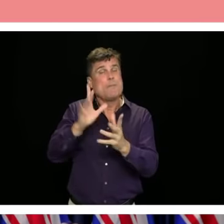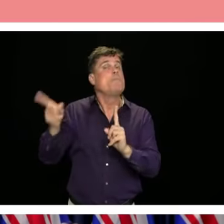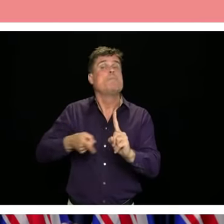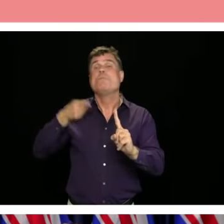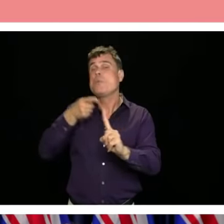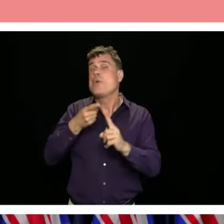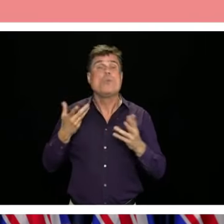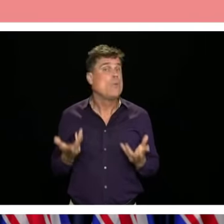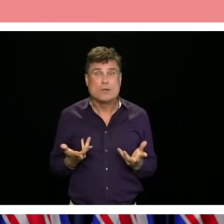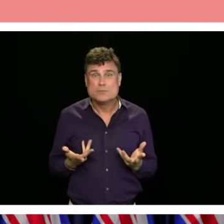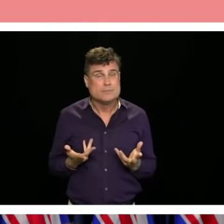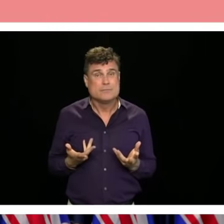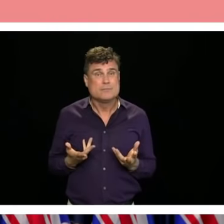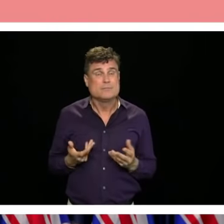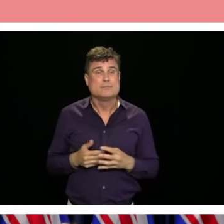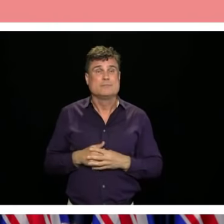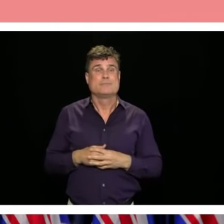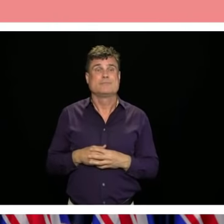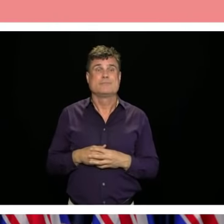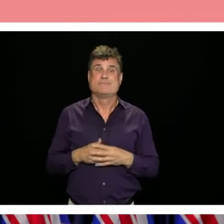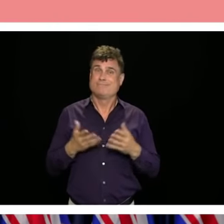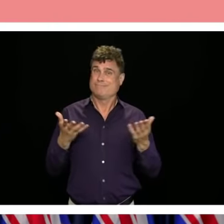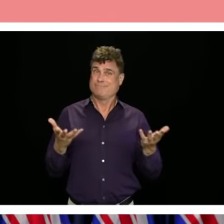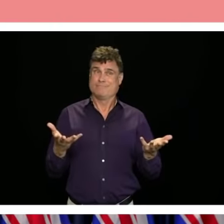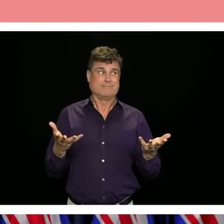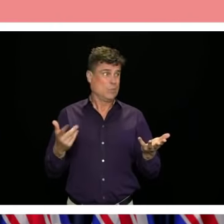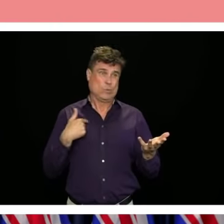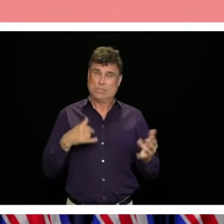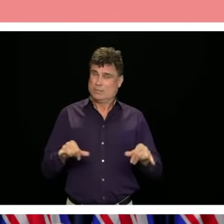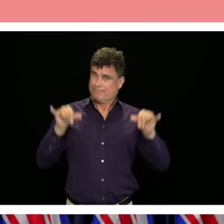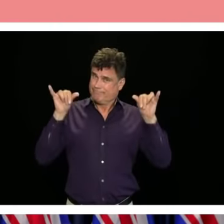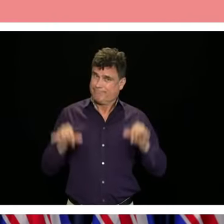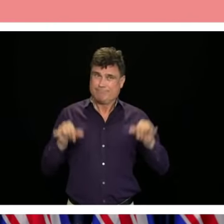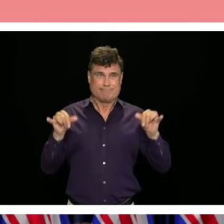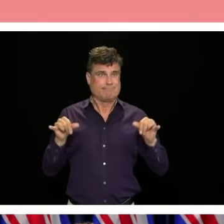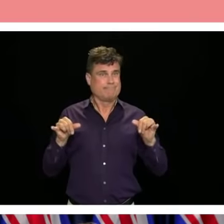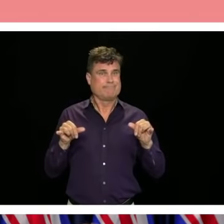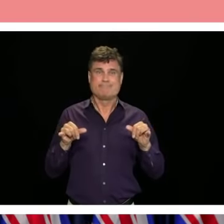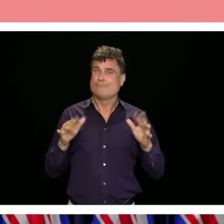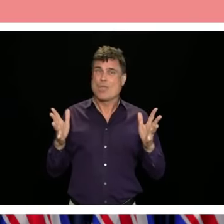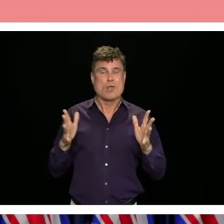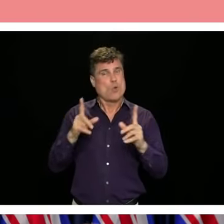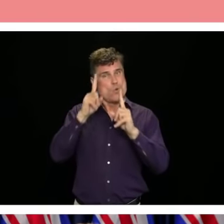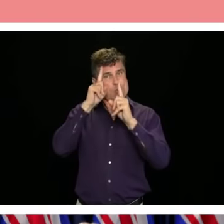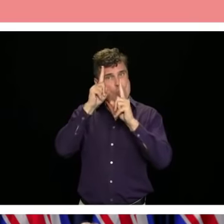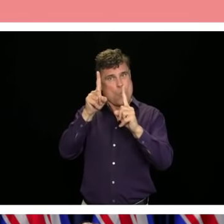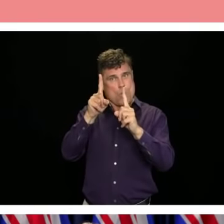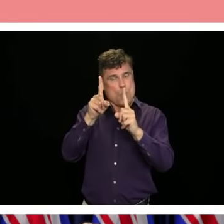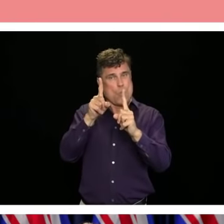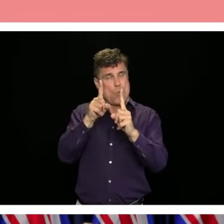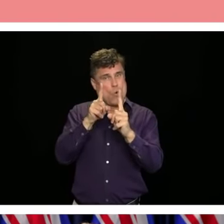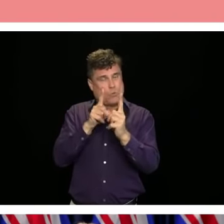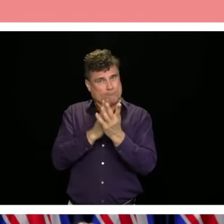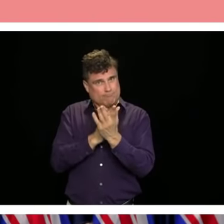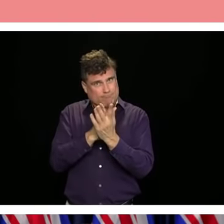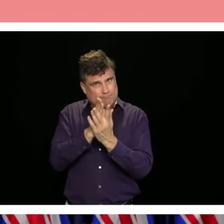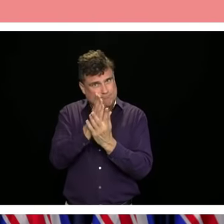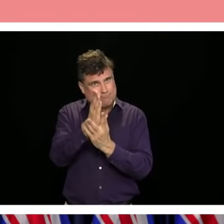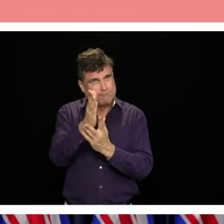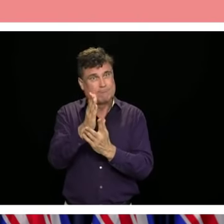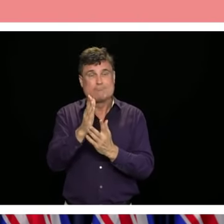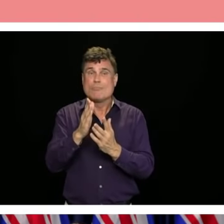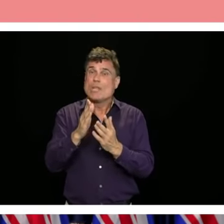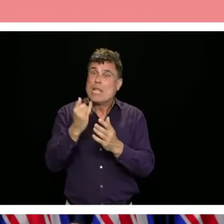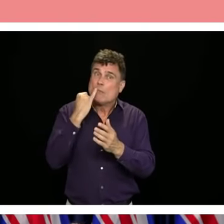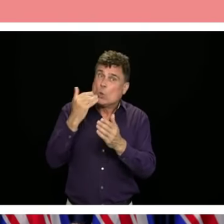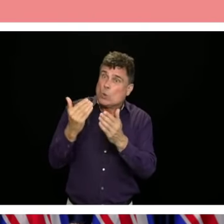the next phase of restart here in British Columbia. And I'm going to leave it. Well, I think I'll say